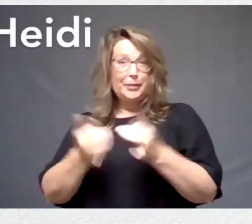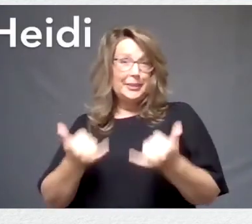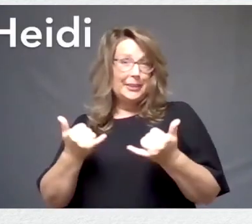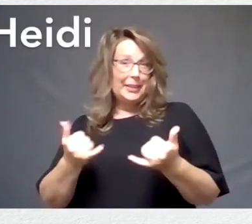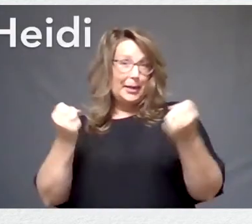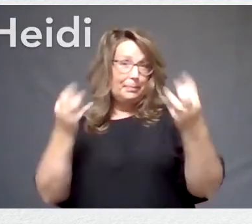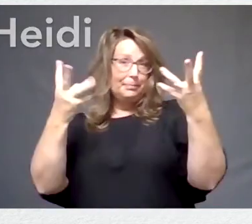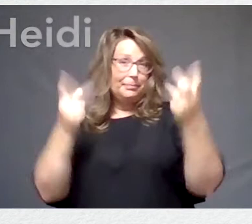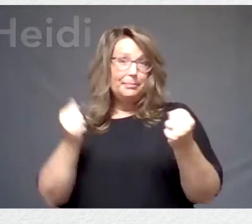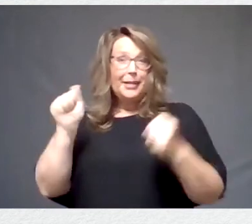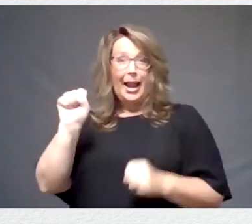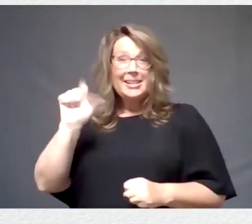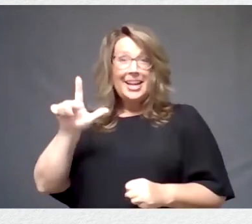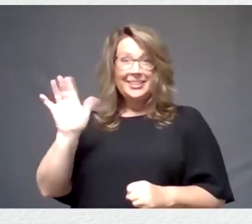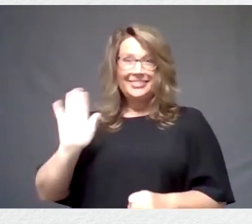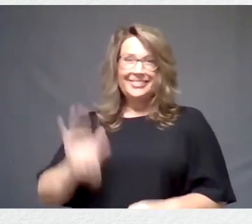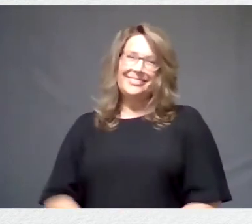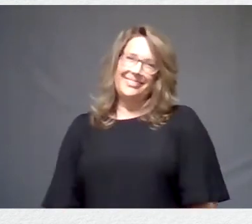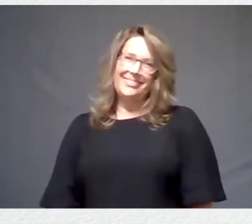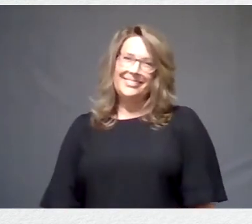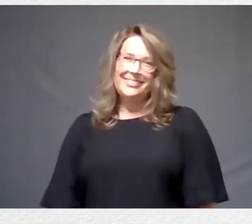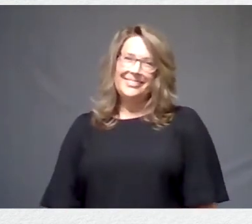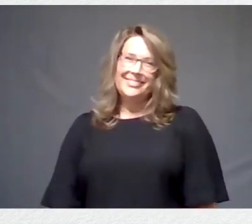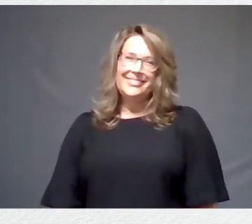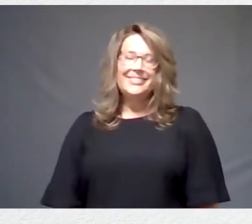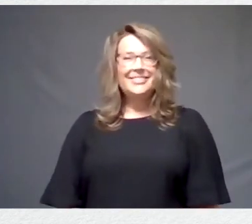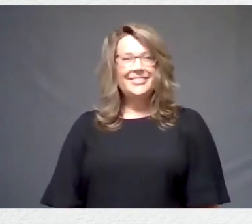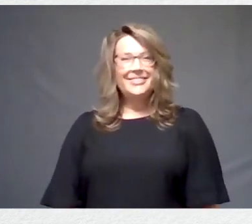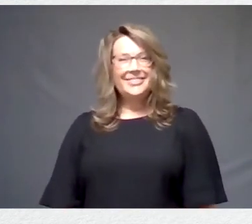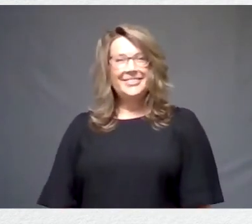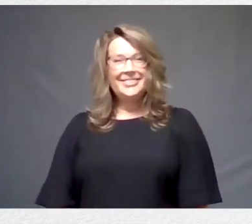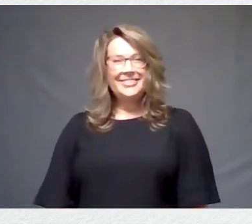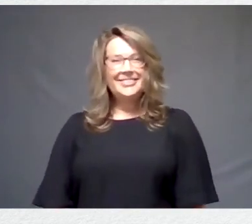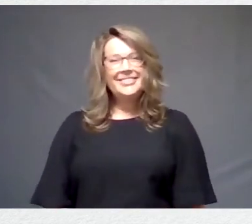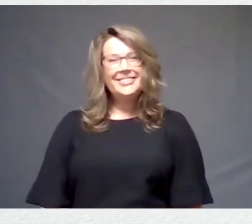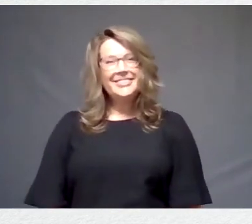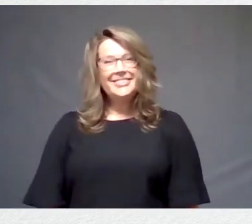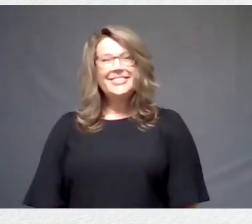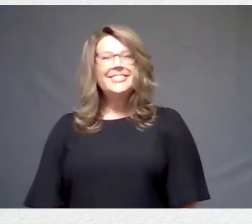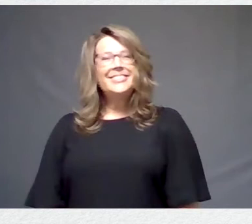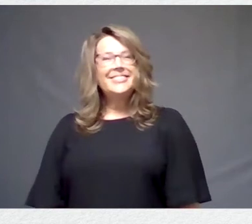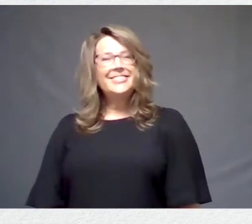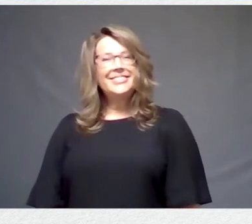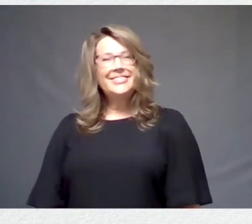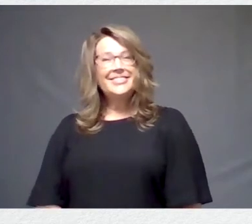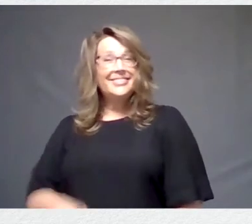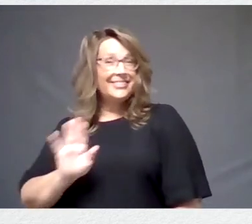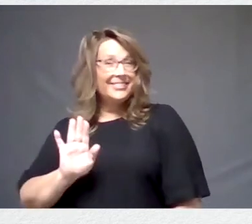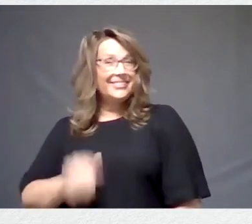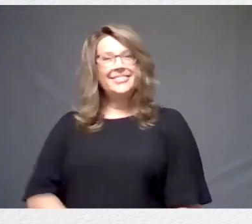in American Sign Language. Esta es mi amiga Lena. Hará la interpretación en español. Y mi amiga Heidi hará